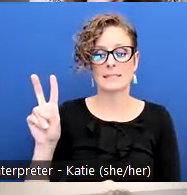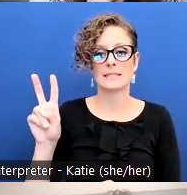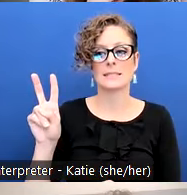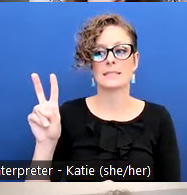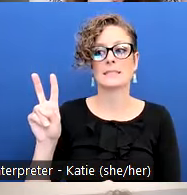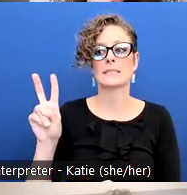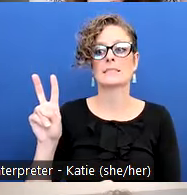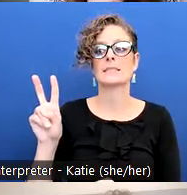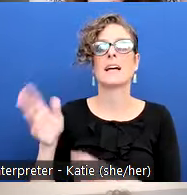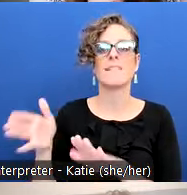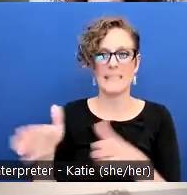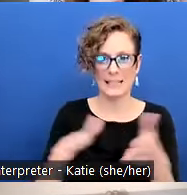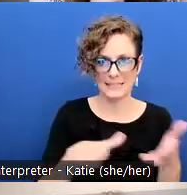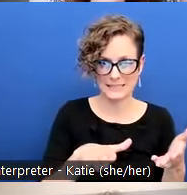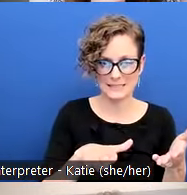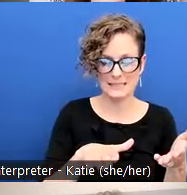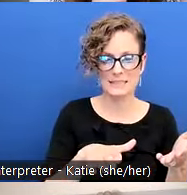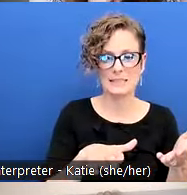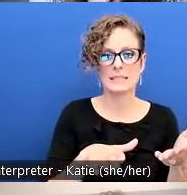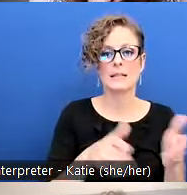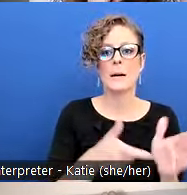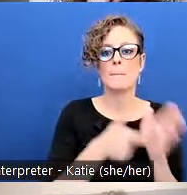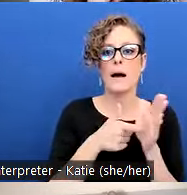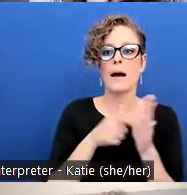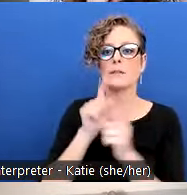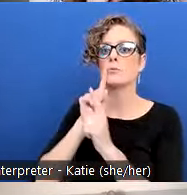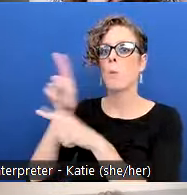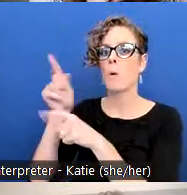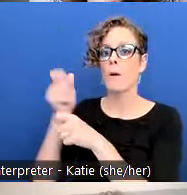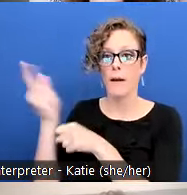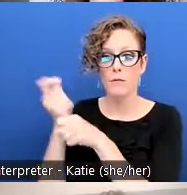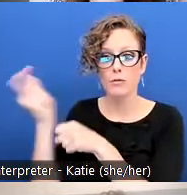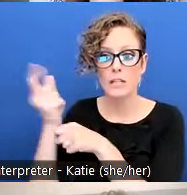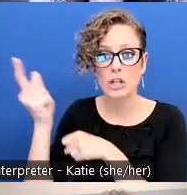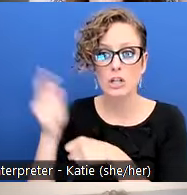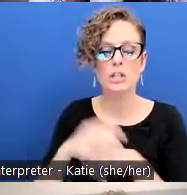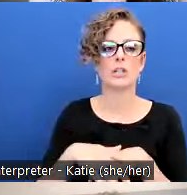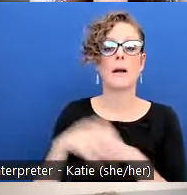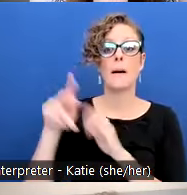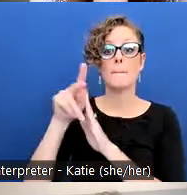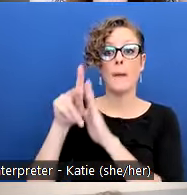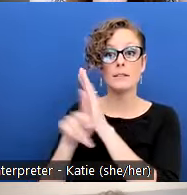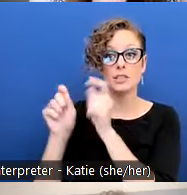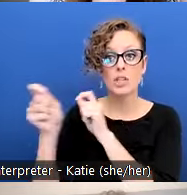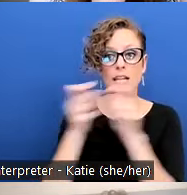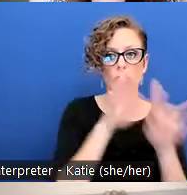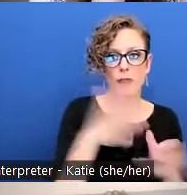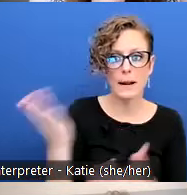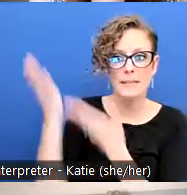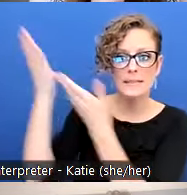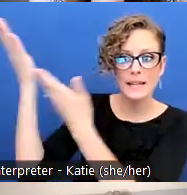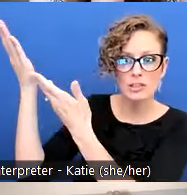they publish a report each year. They make recommendations about policy changes to the legislature